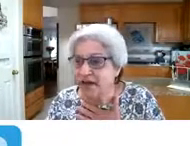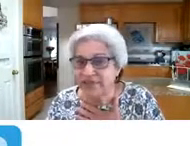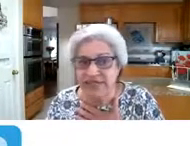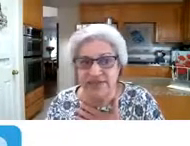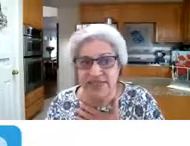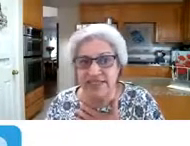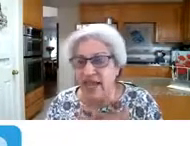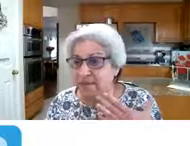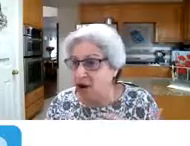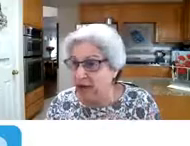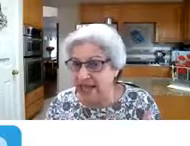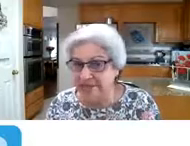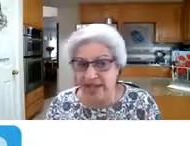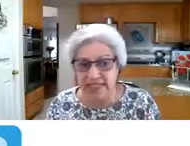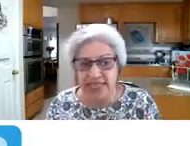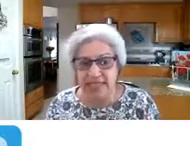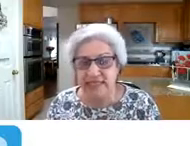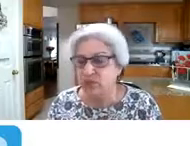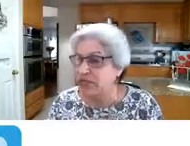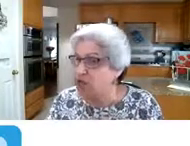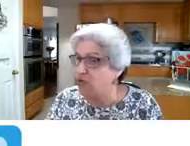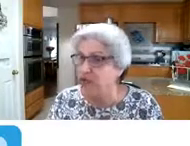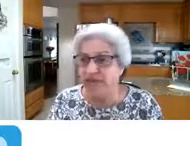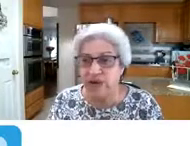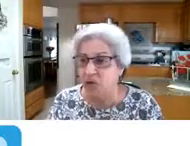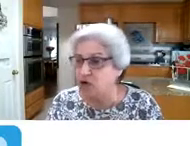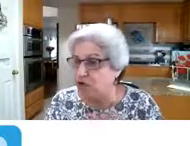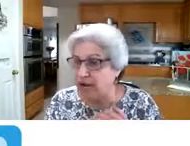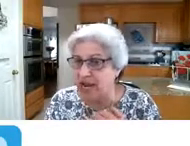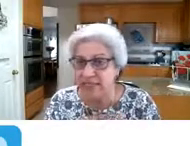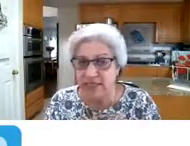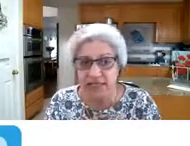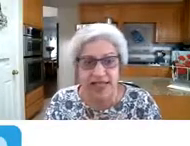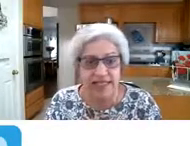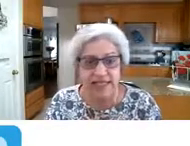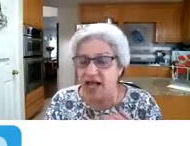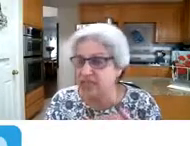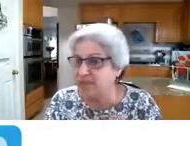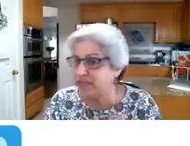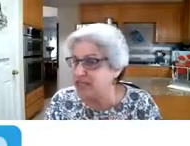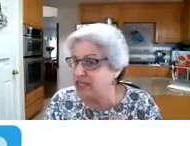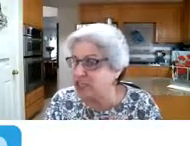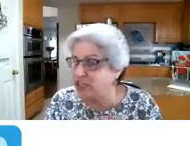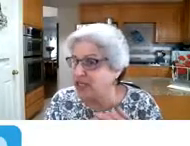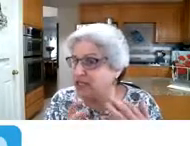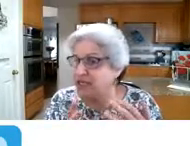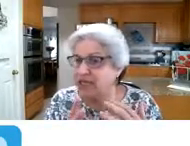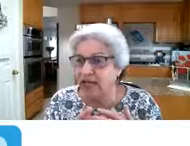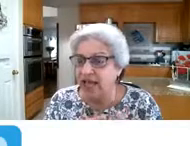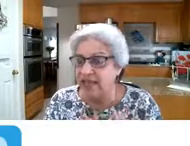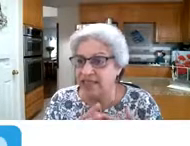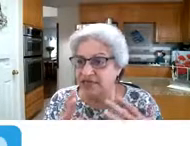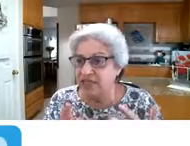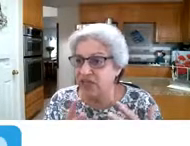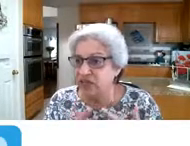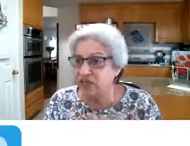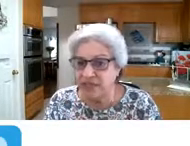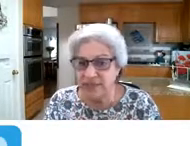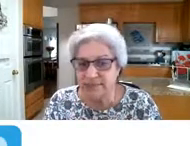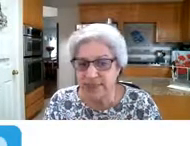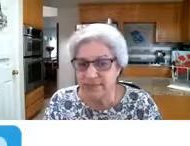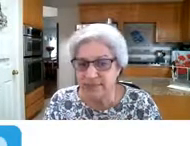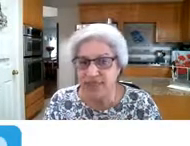So the benefits of these mRNA vaccines, we know that they work great against hospitalization and the